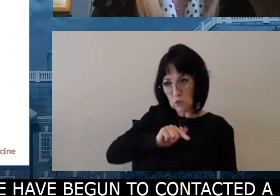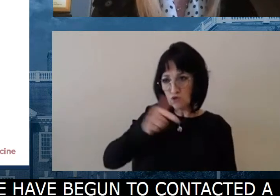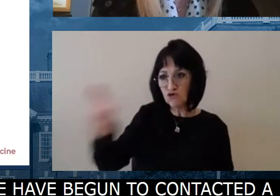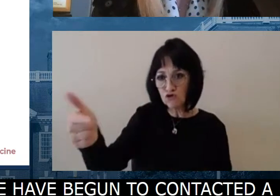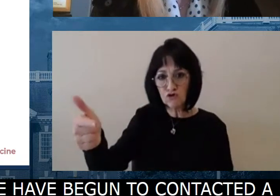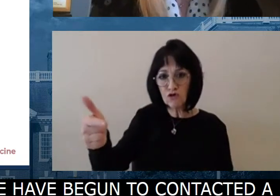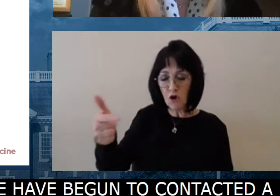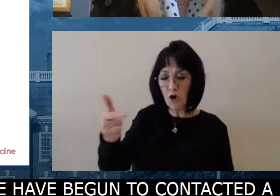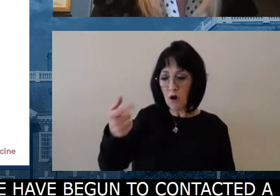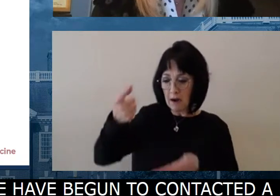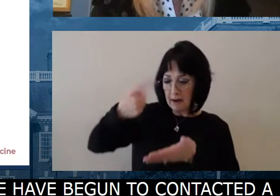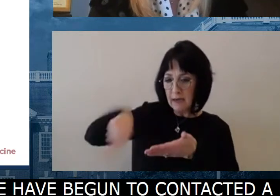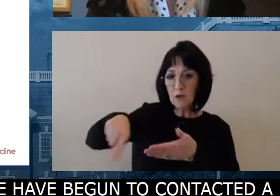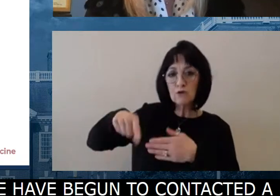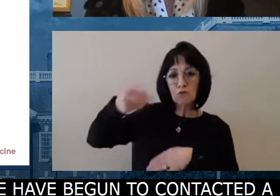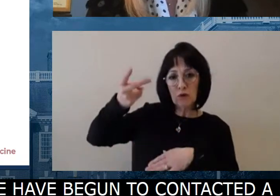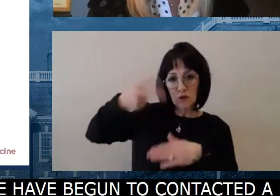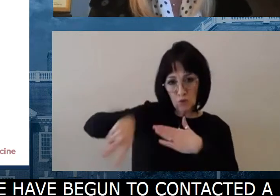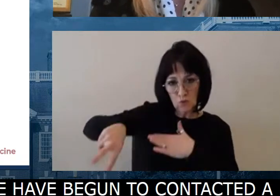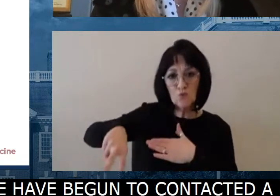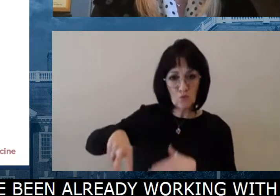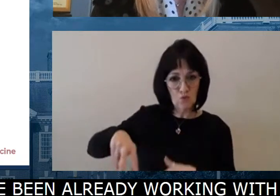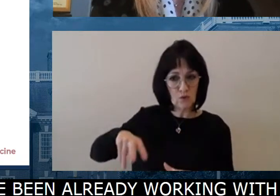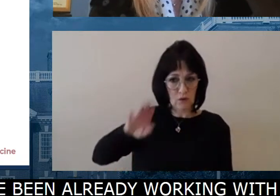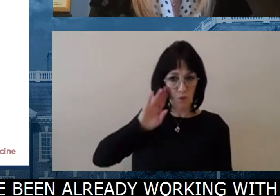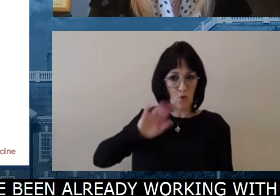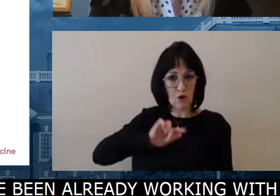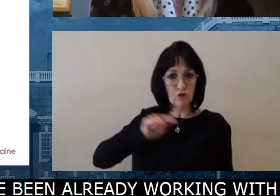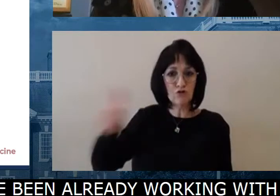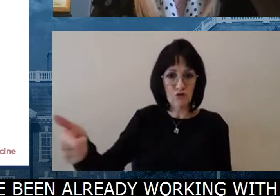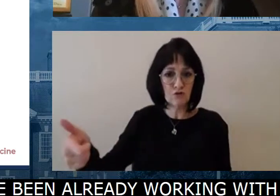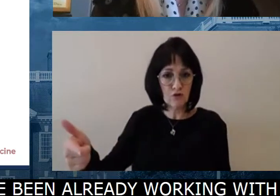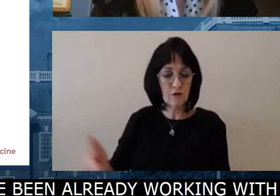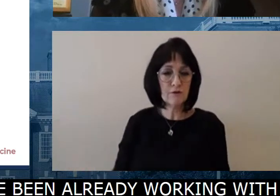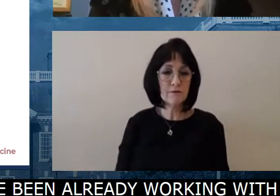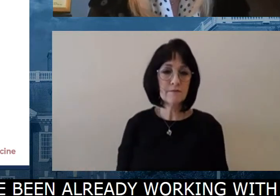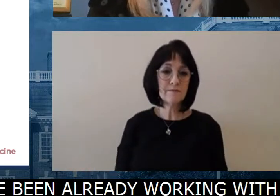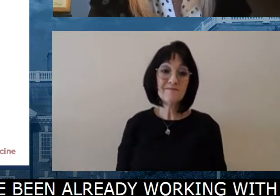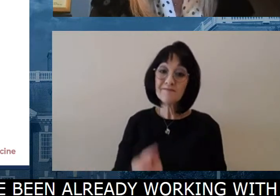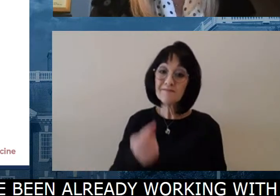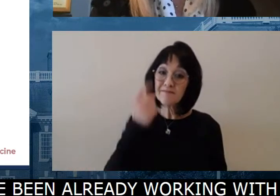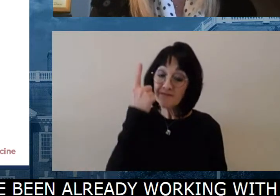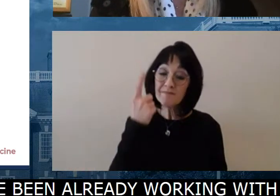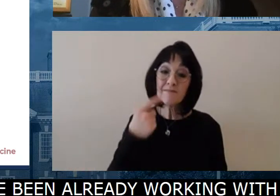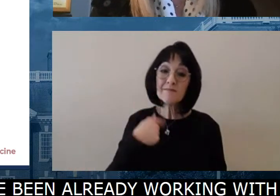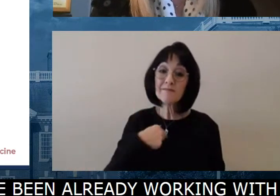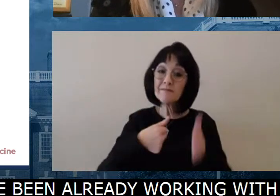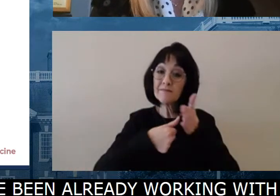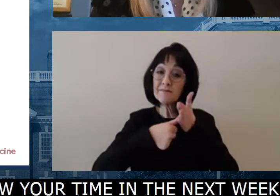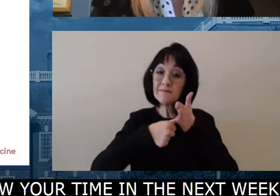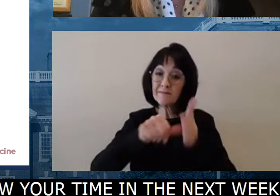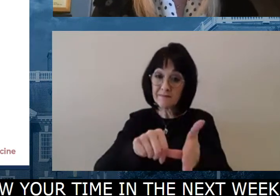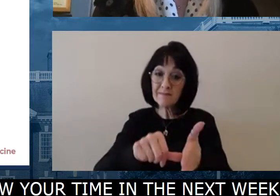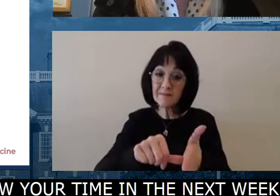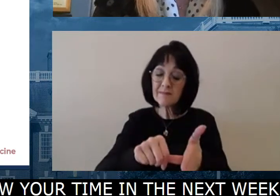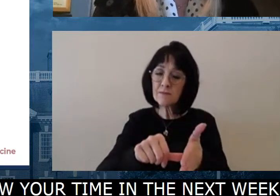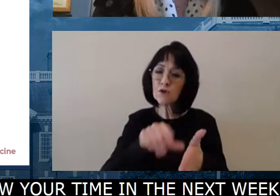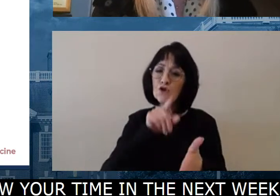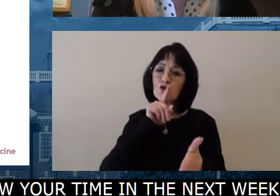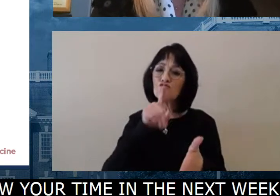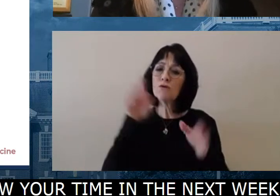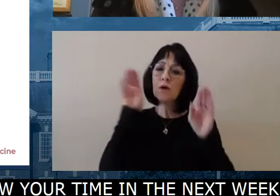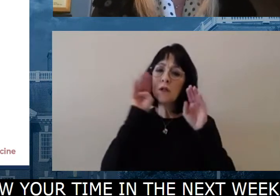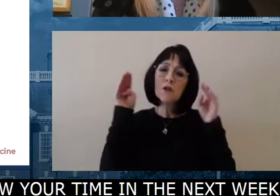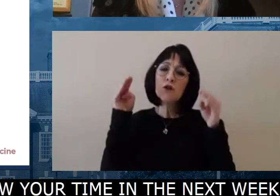or so. One thing I really want to emphasize is for all these groups, we're really focusing on frontline workers. We're